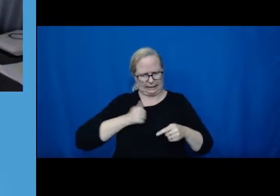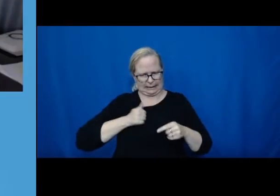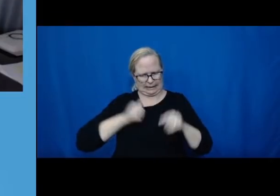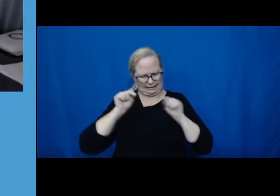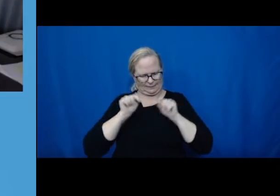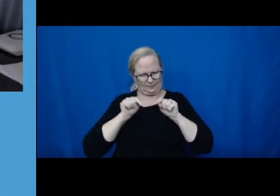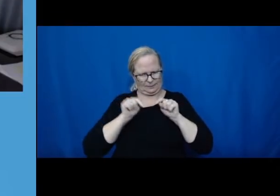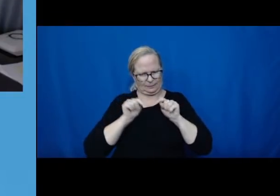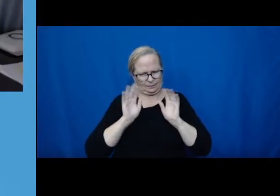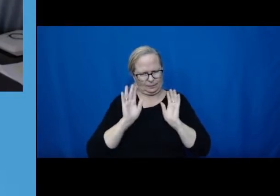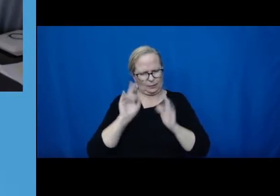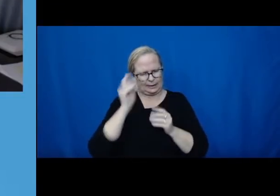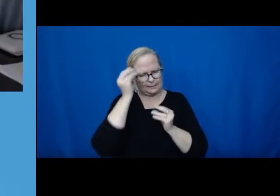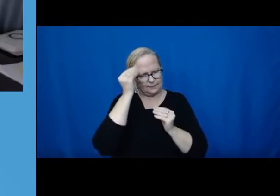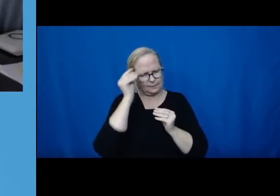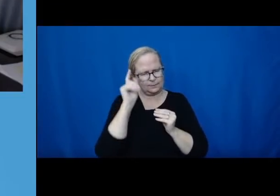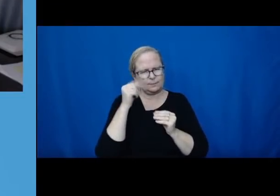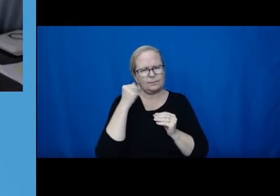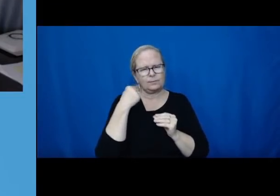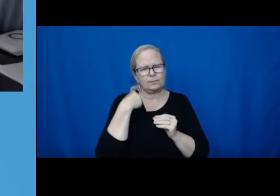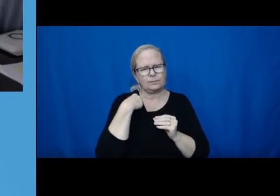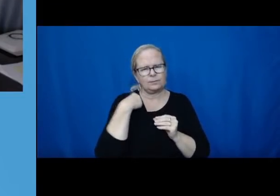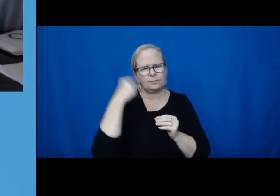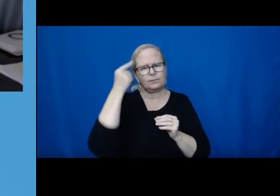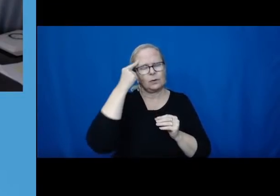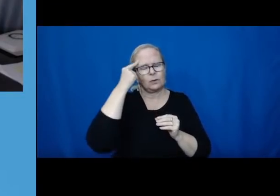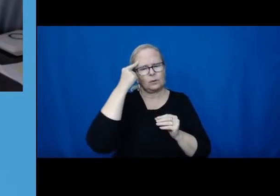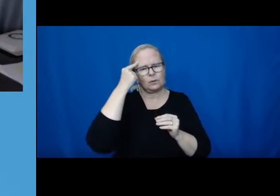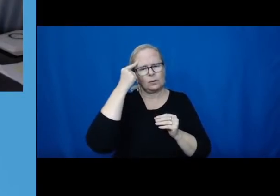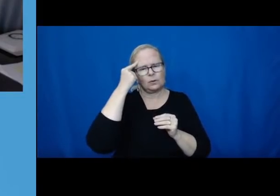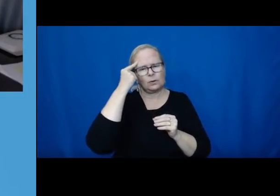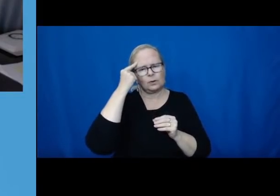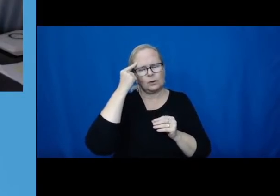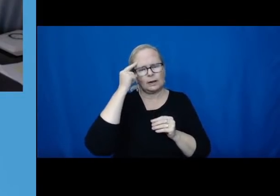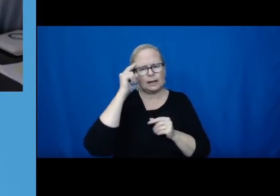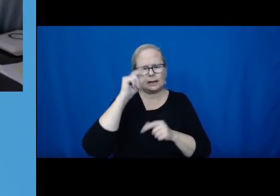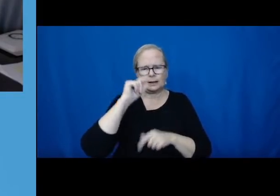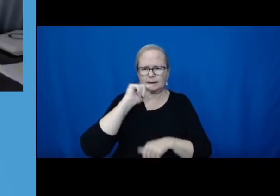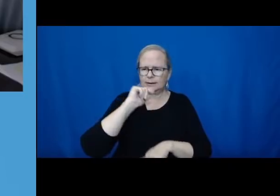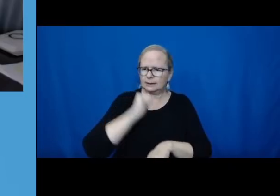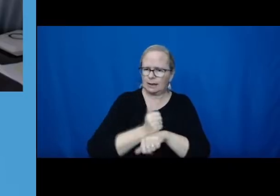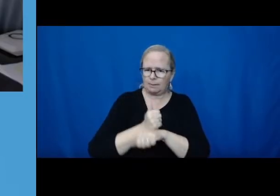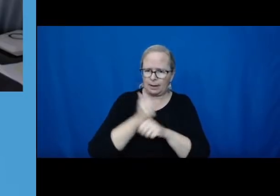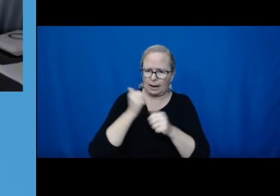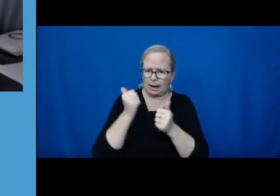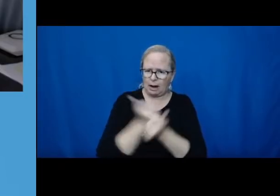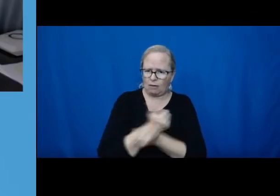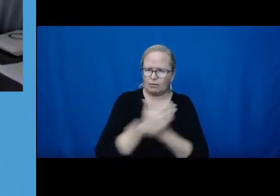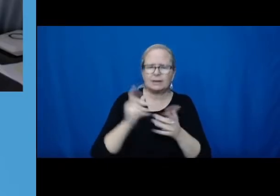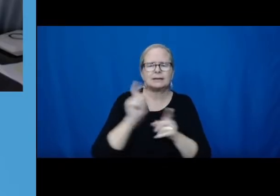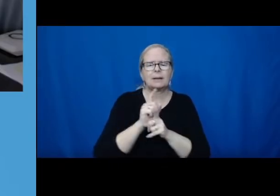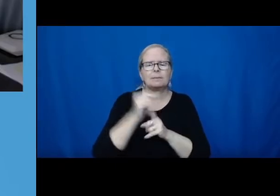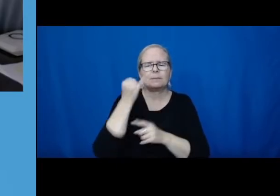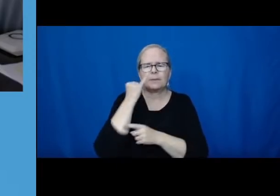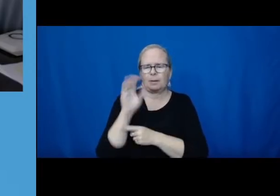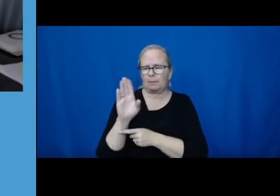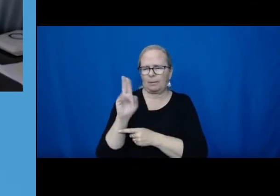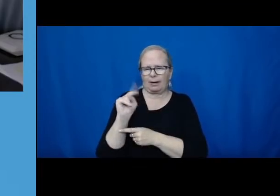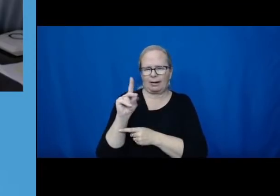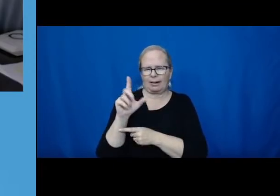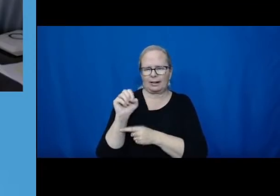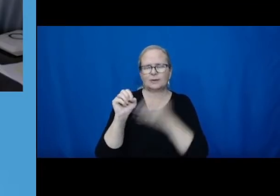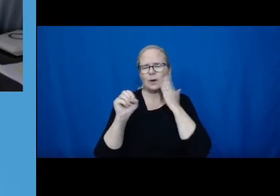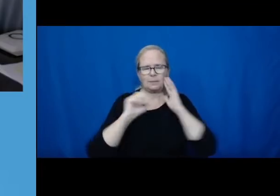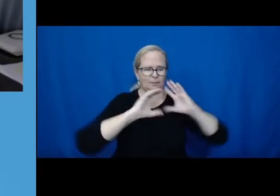which I love that word, the bundle effect is potent to do multiple measures quickly. It's the quickly part